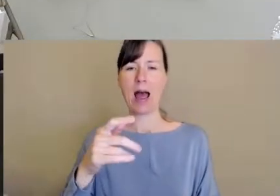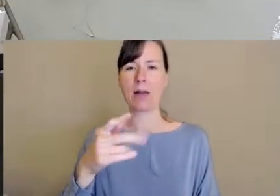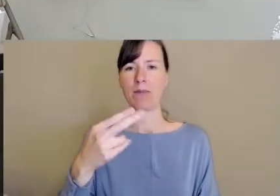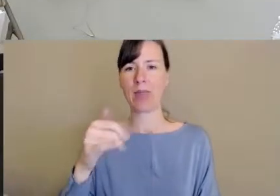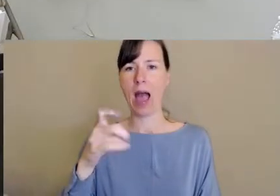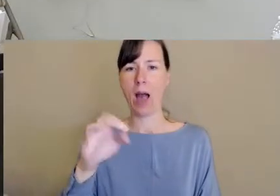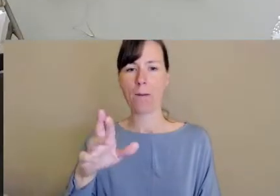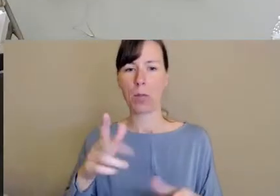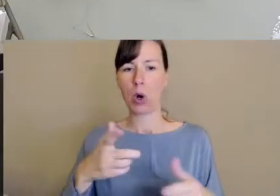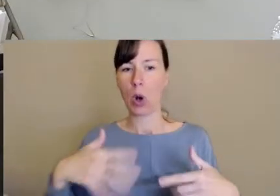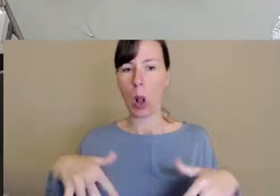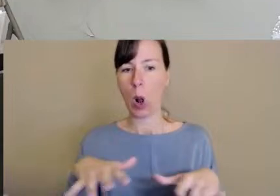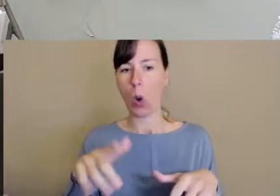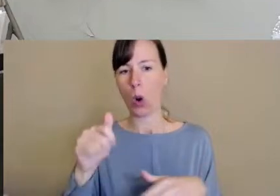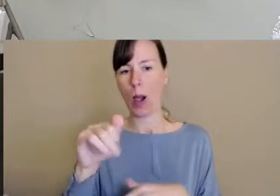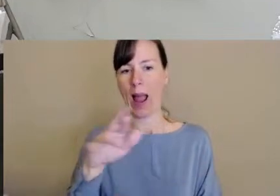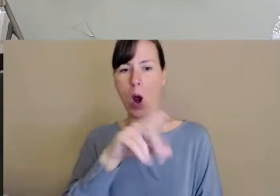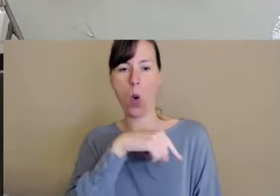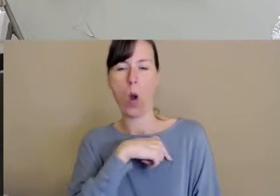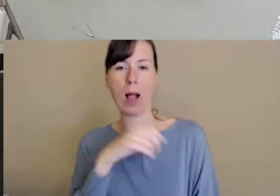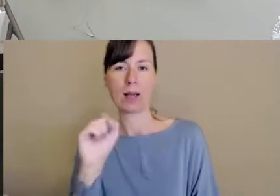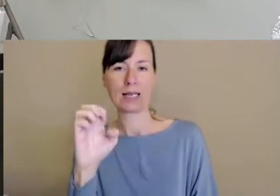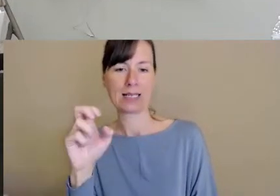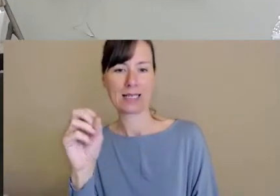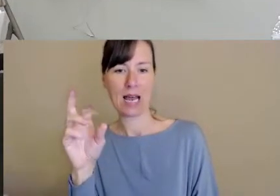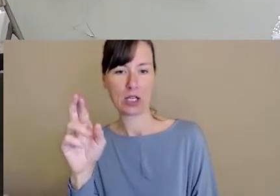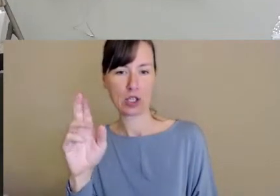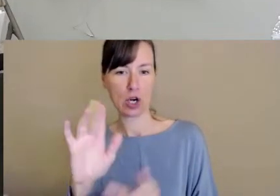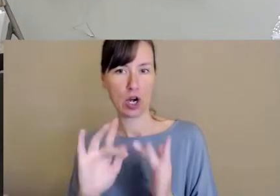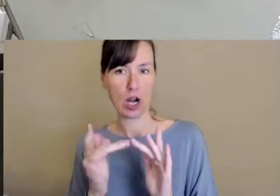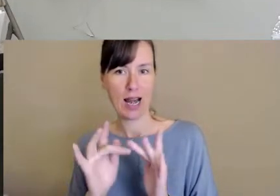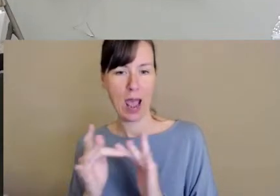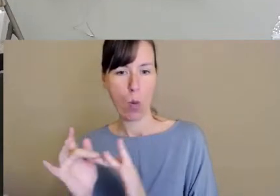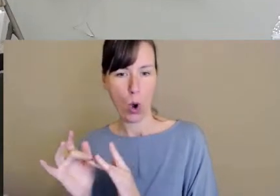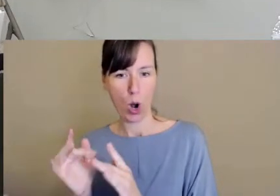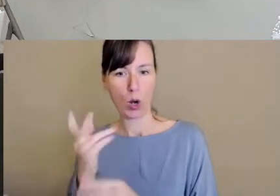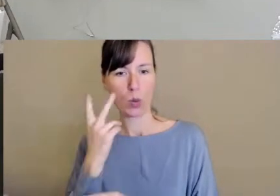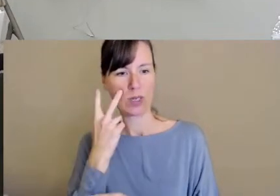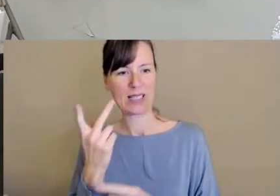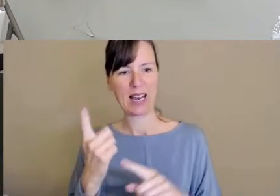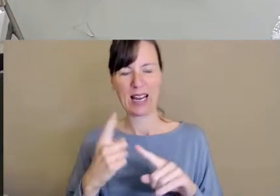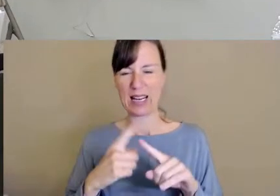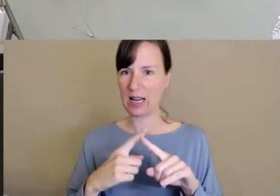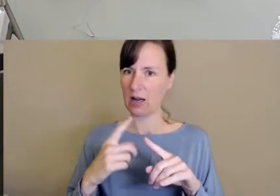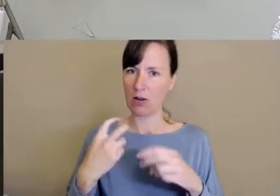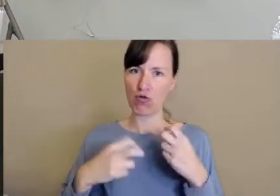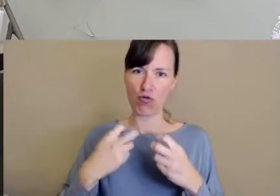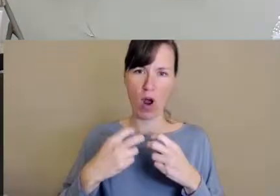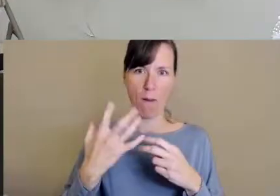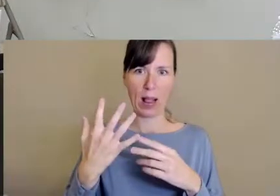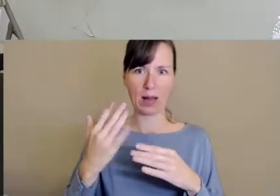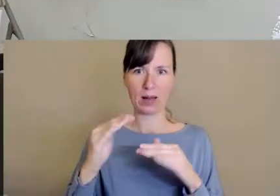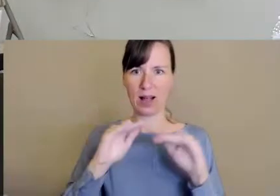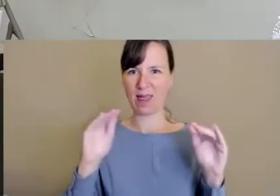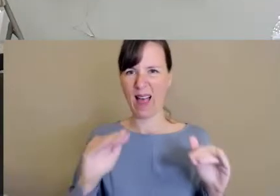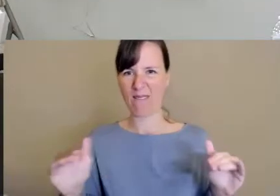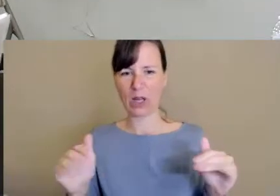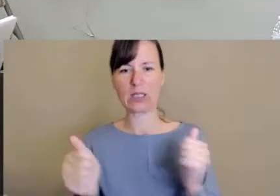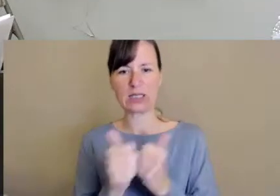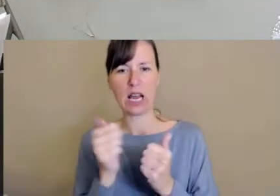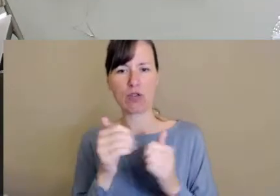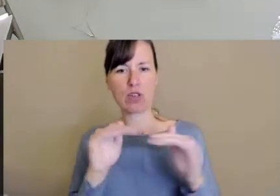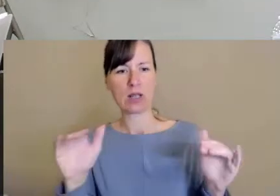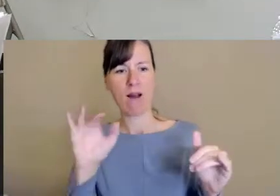and the loss of the vegetated filters and buffers, such as the Woodworth Park and Trail, provide increase our exposure to harmful